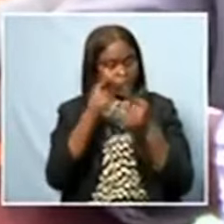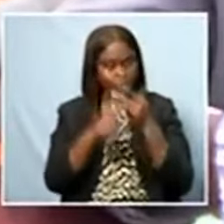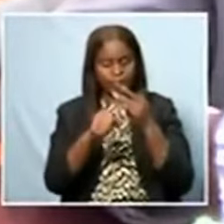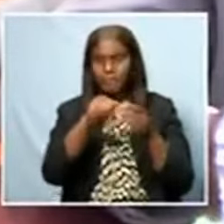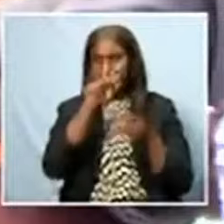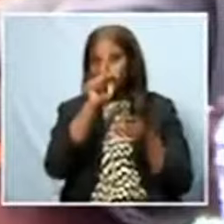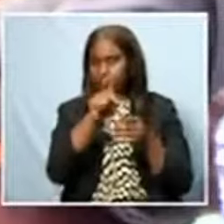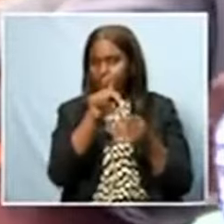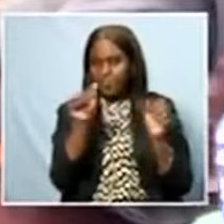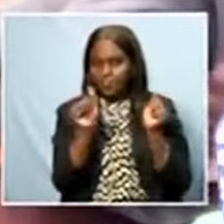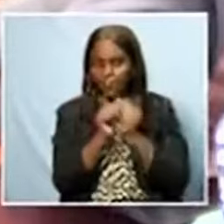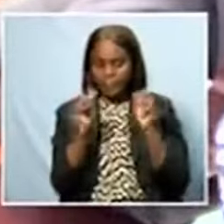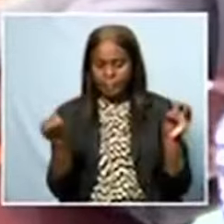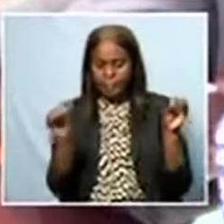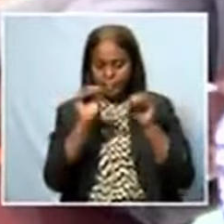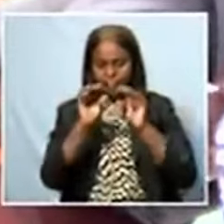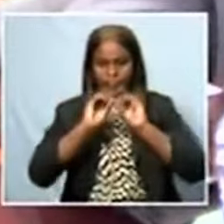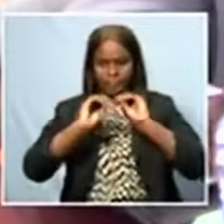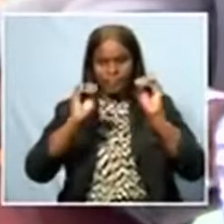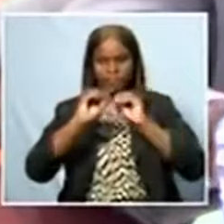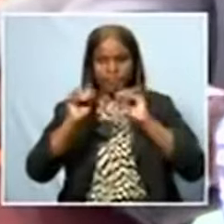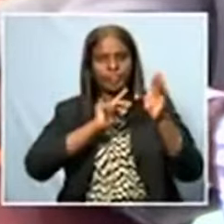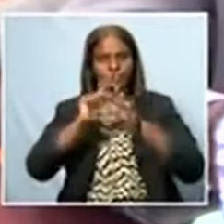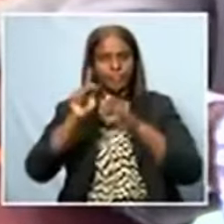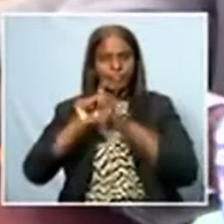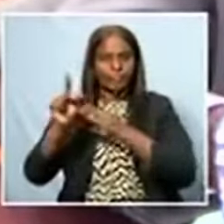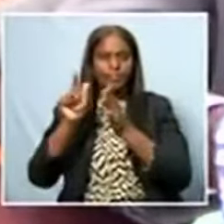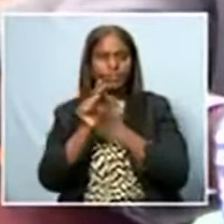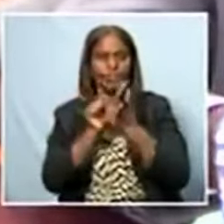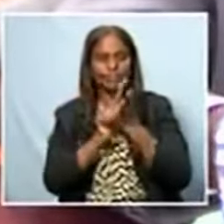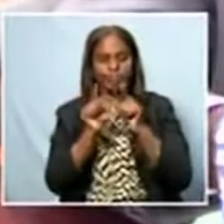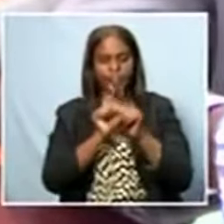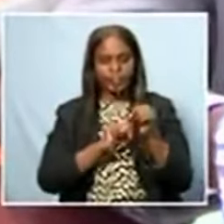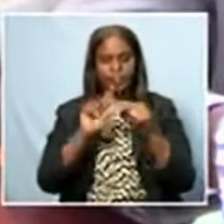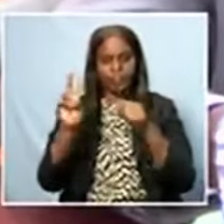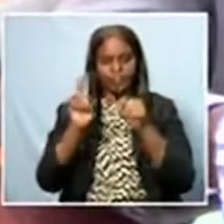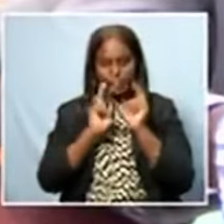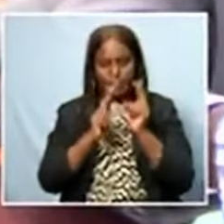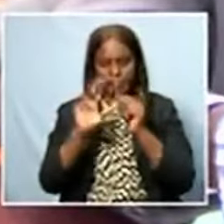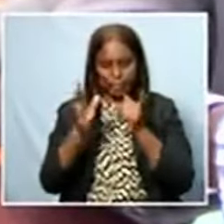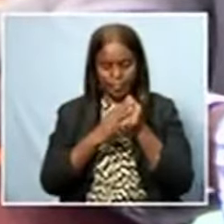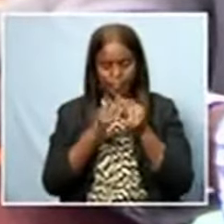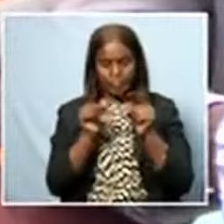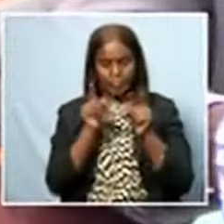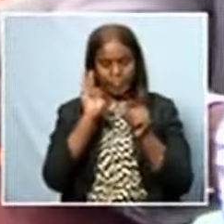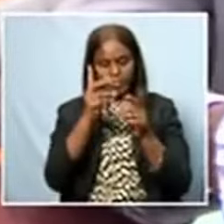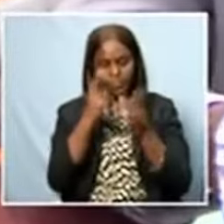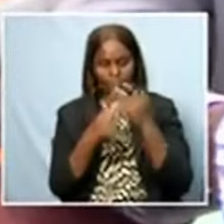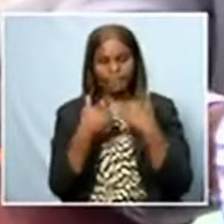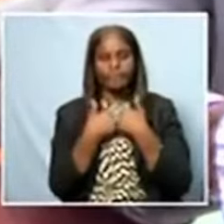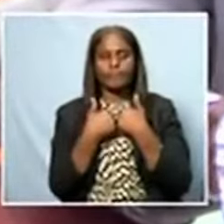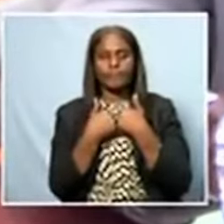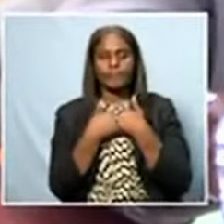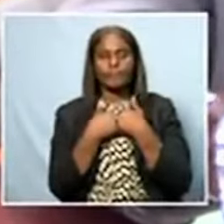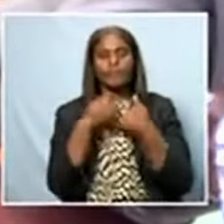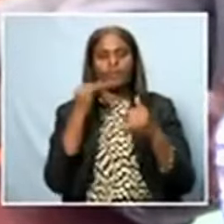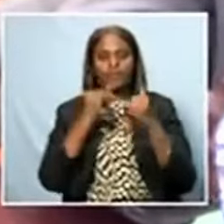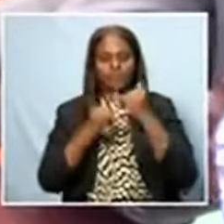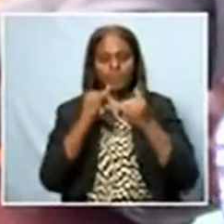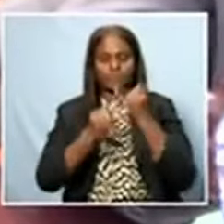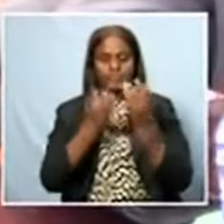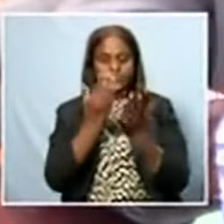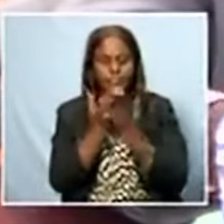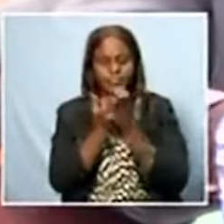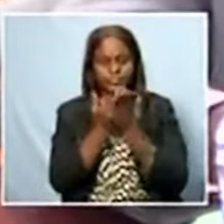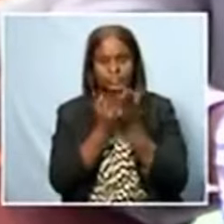and replace the current Teaching Profession Act. The feedback obtained will be considered in finalizing proposed